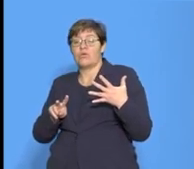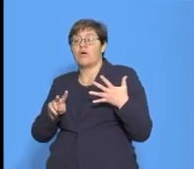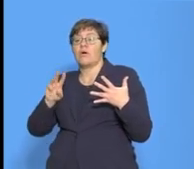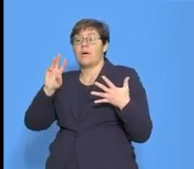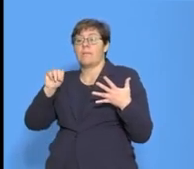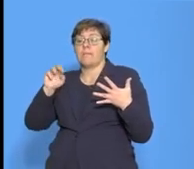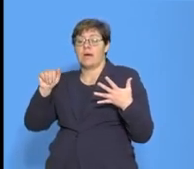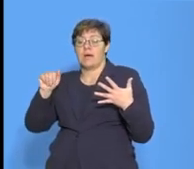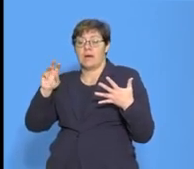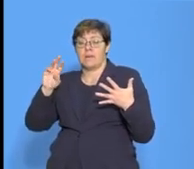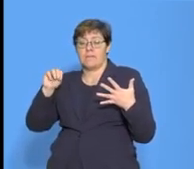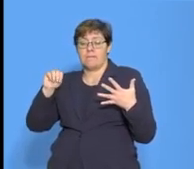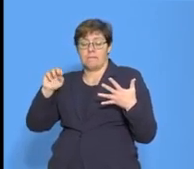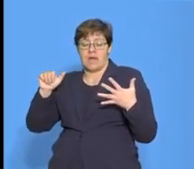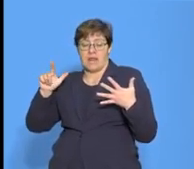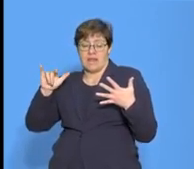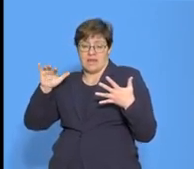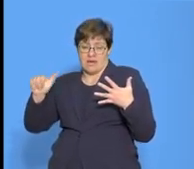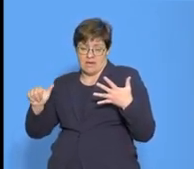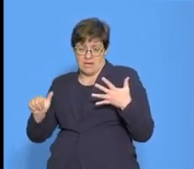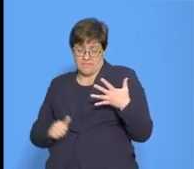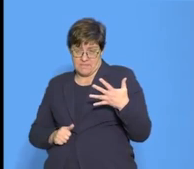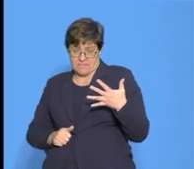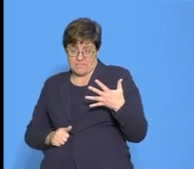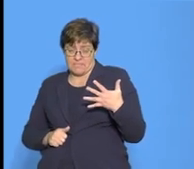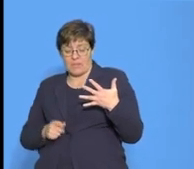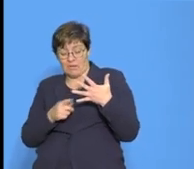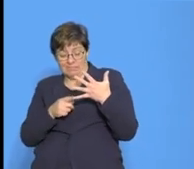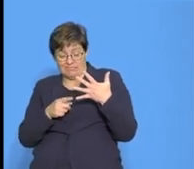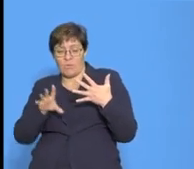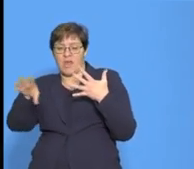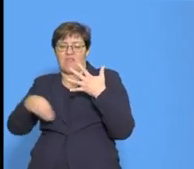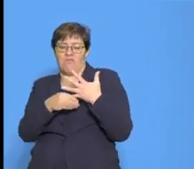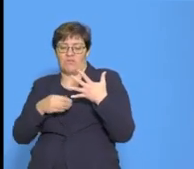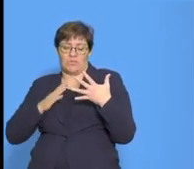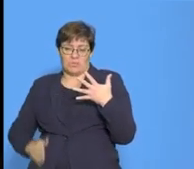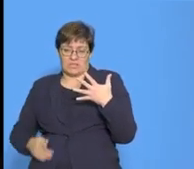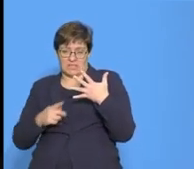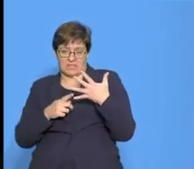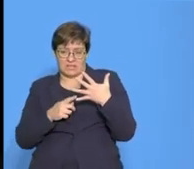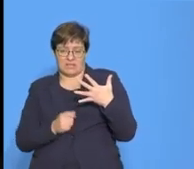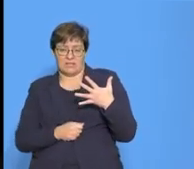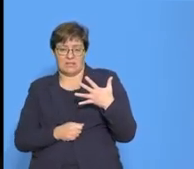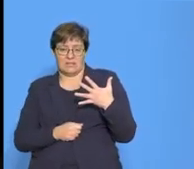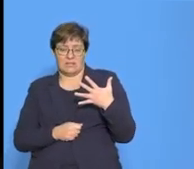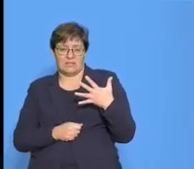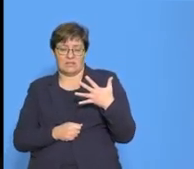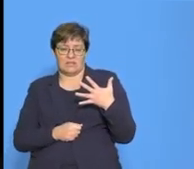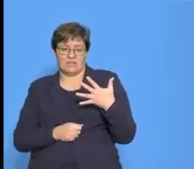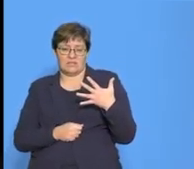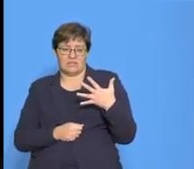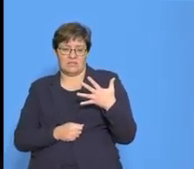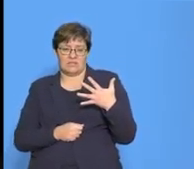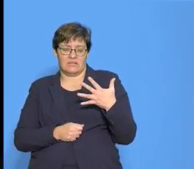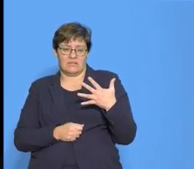at specifically the class mammals or mammalia. Okay, so we're part of mammals, the mammal group,